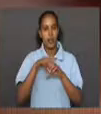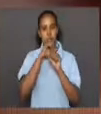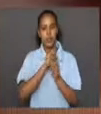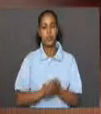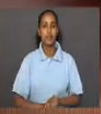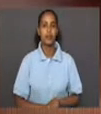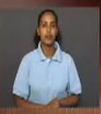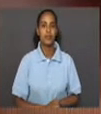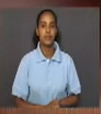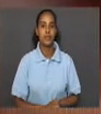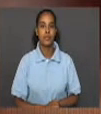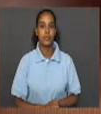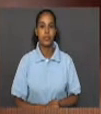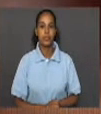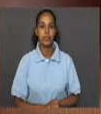Time's up.